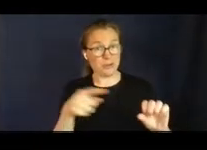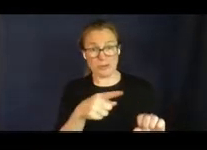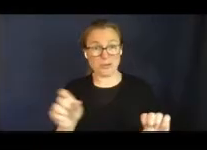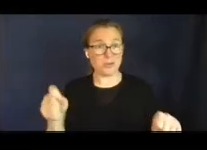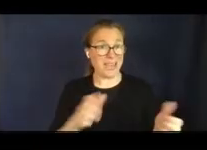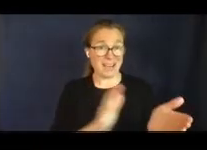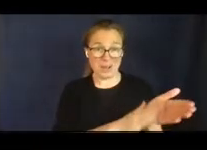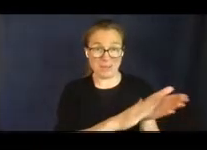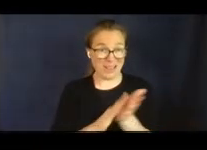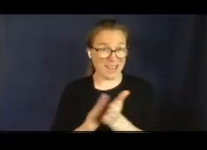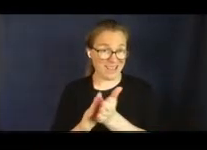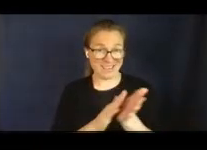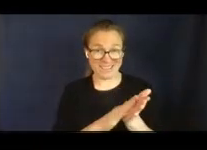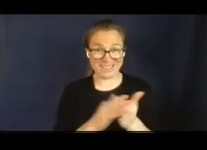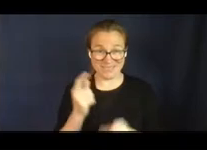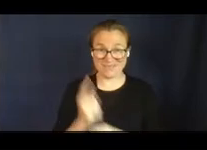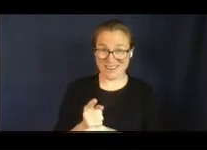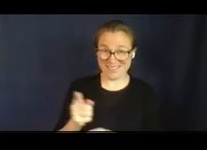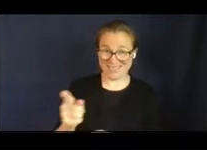Thank you, Elena. Bravo.